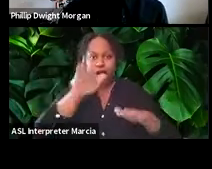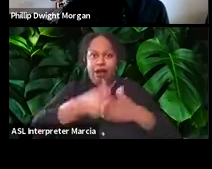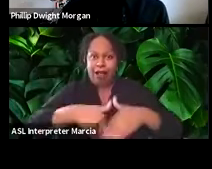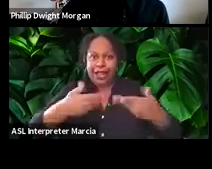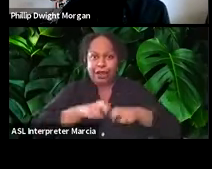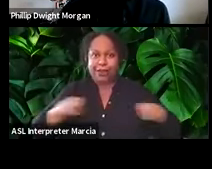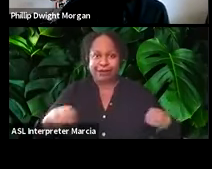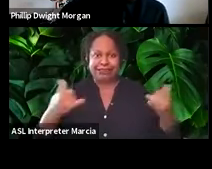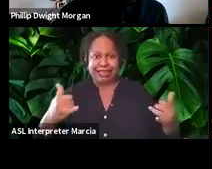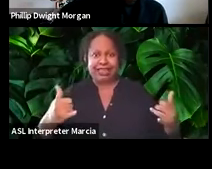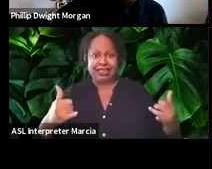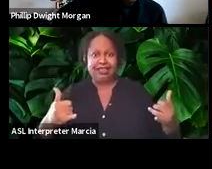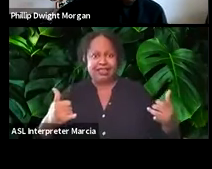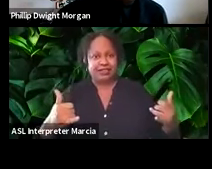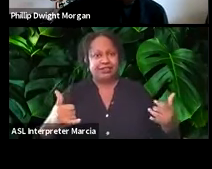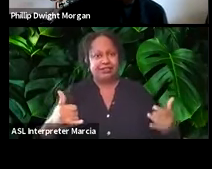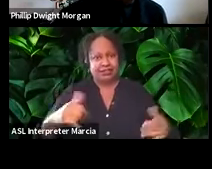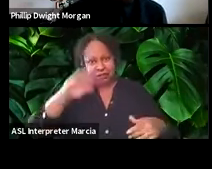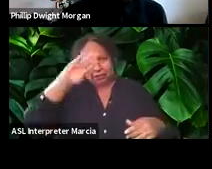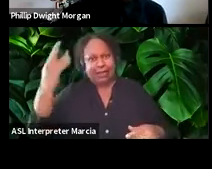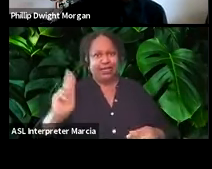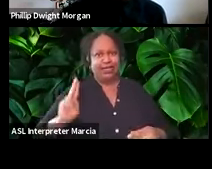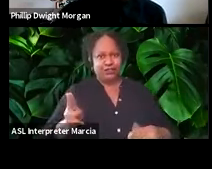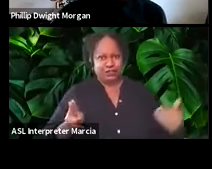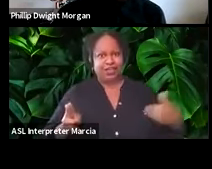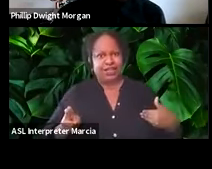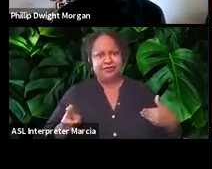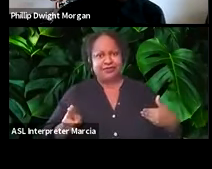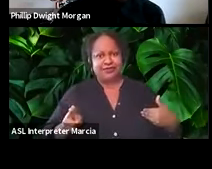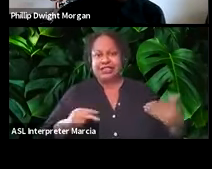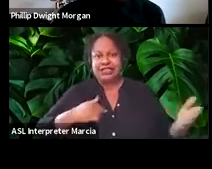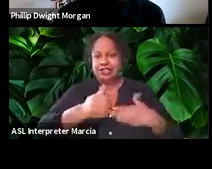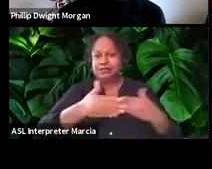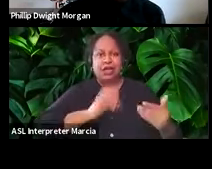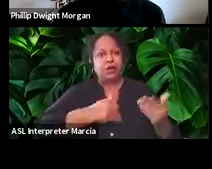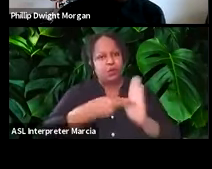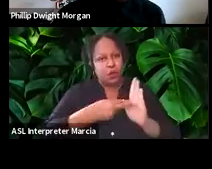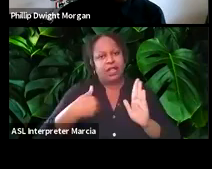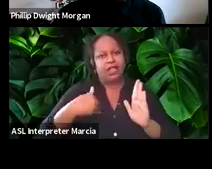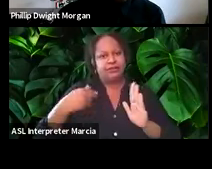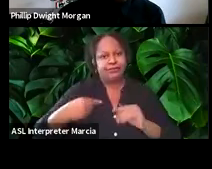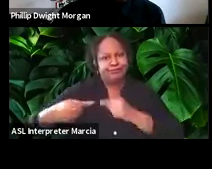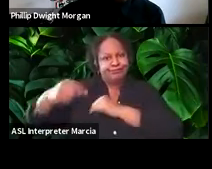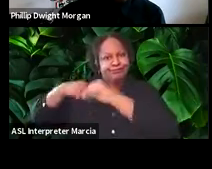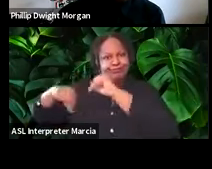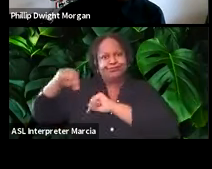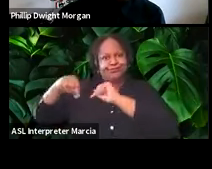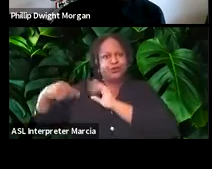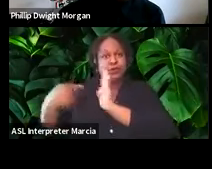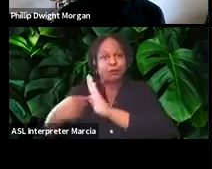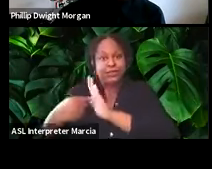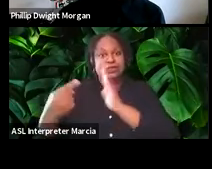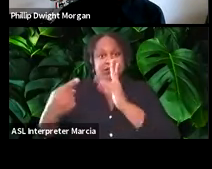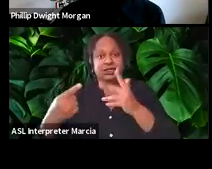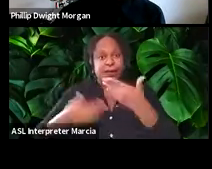panel today, irrespective of our role, why we are here. So the representation that we see, whether it's